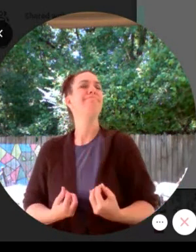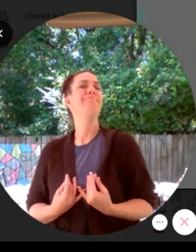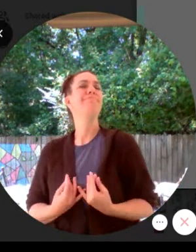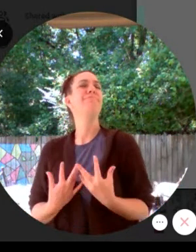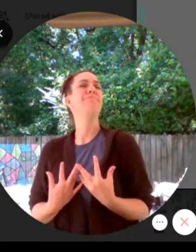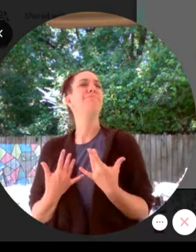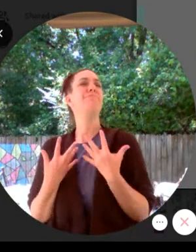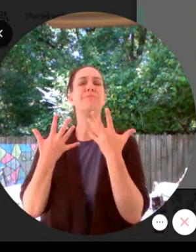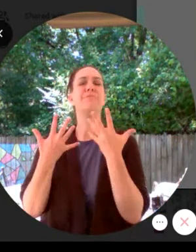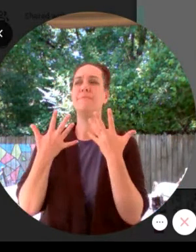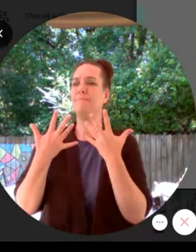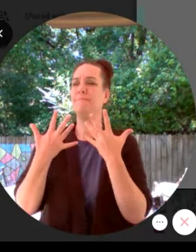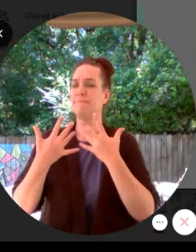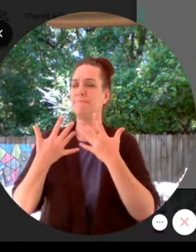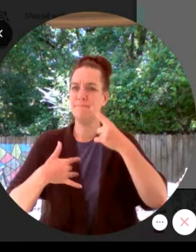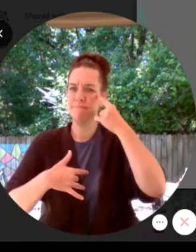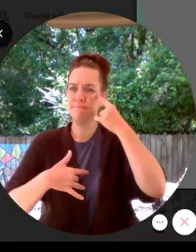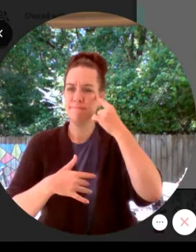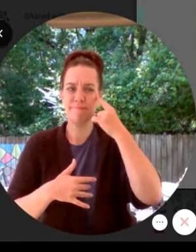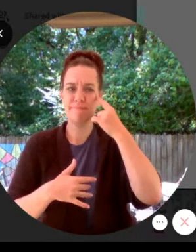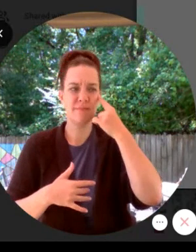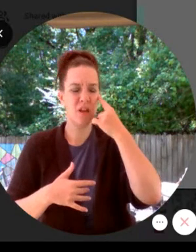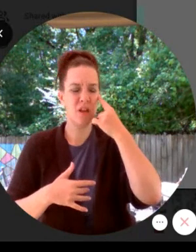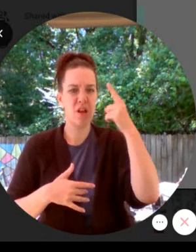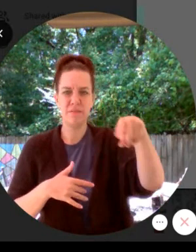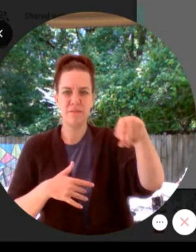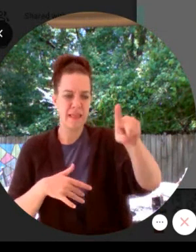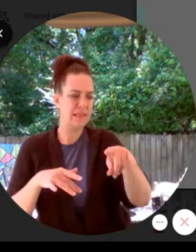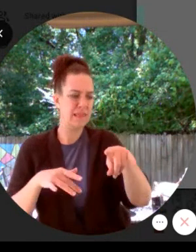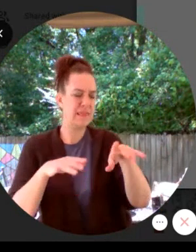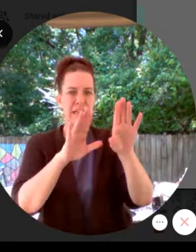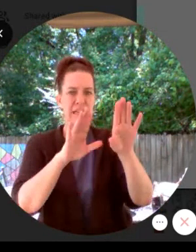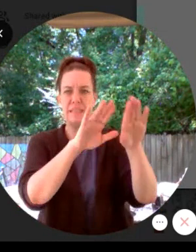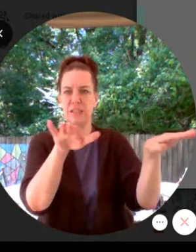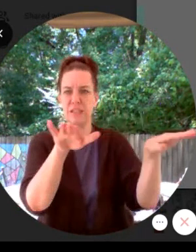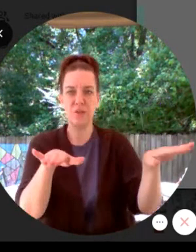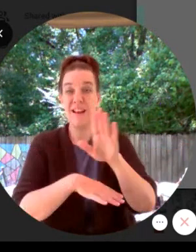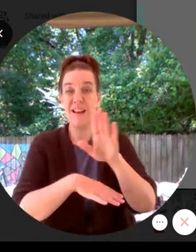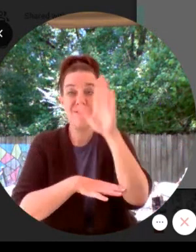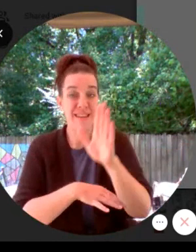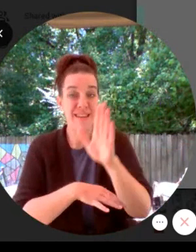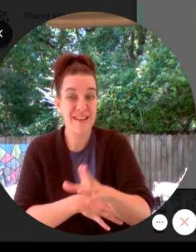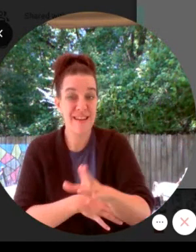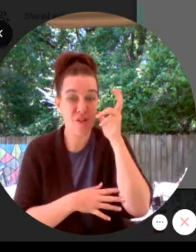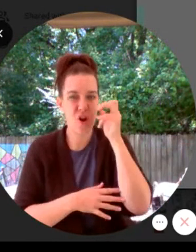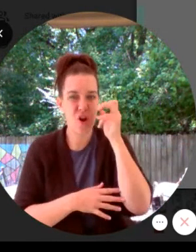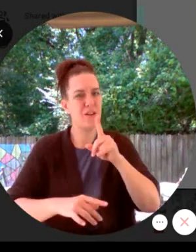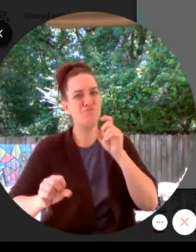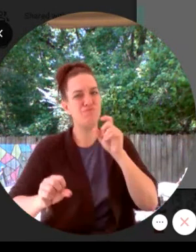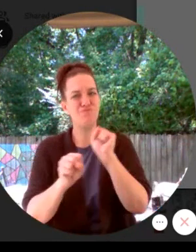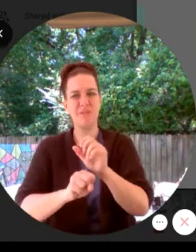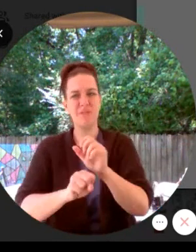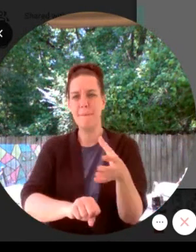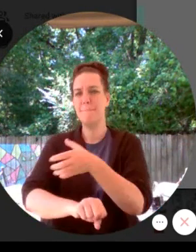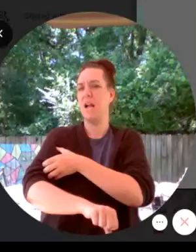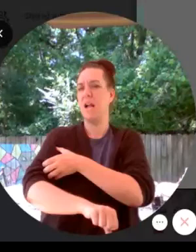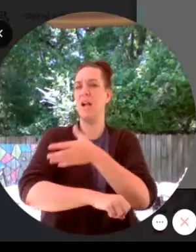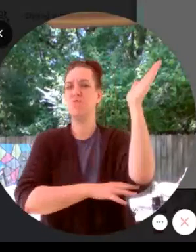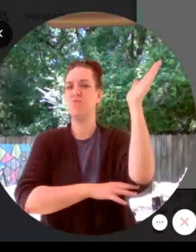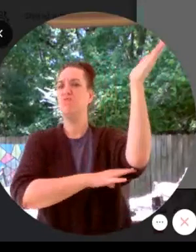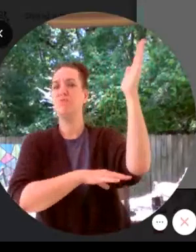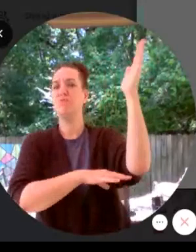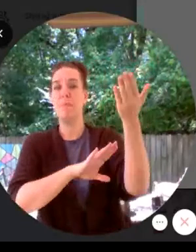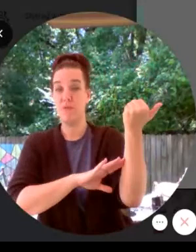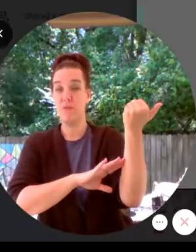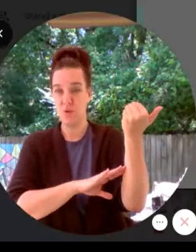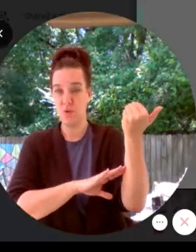these kids had never heard a real power speech before. Well, he would soon remedy